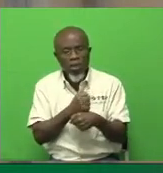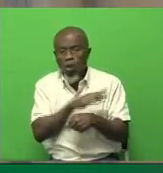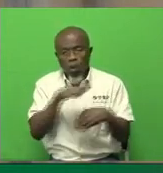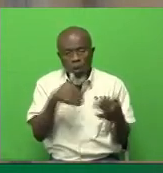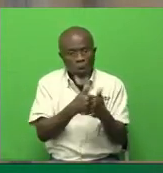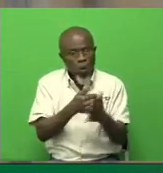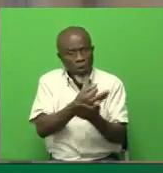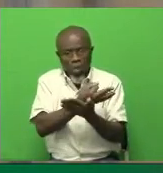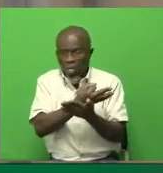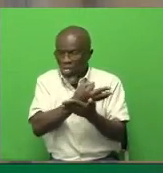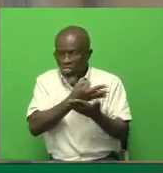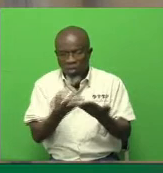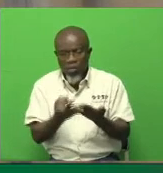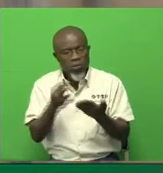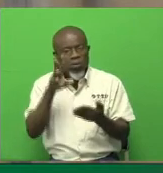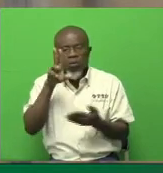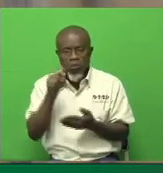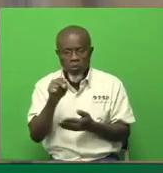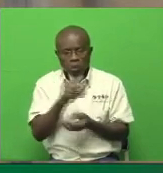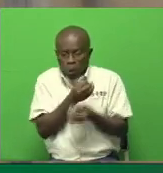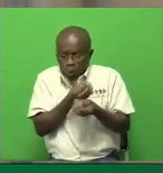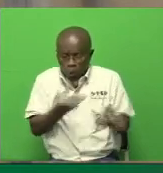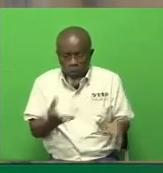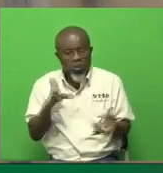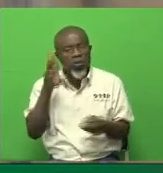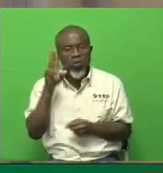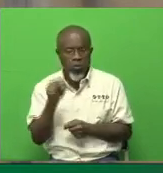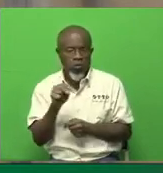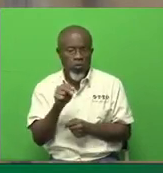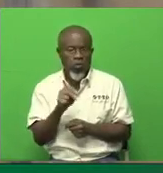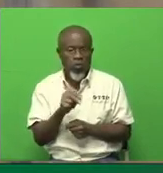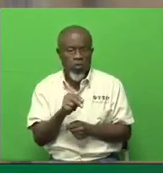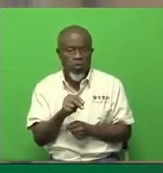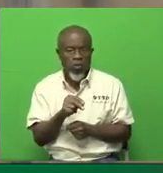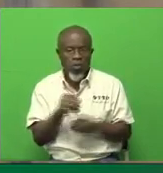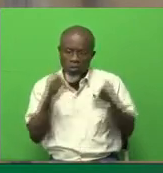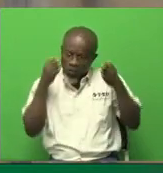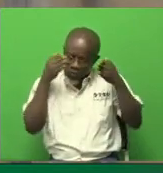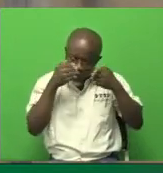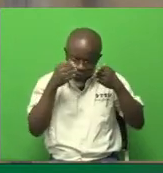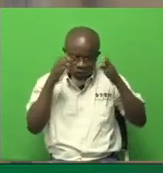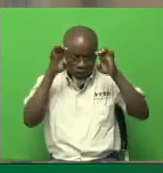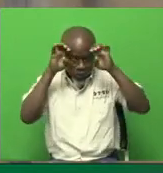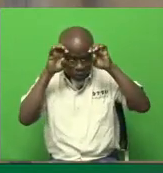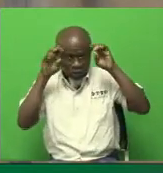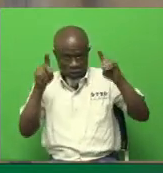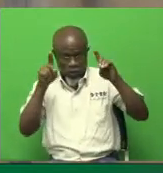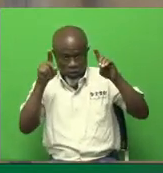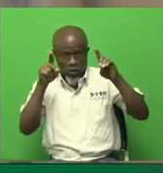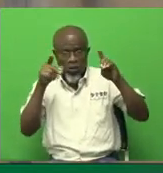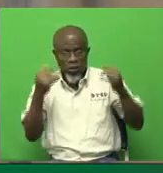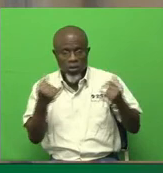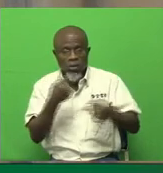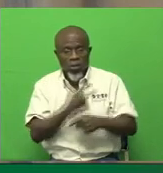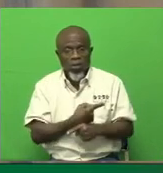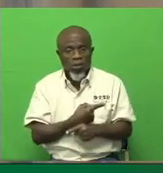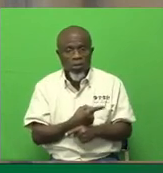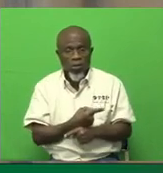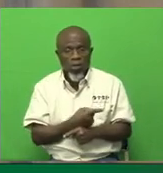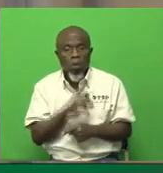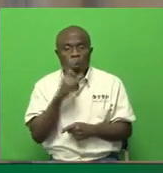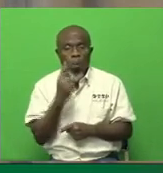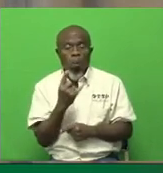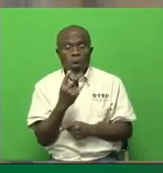and I'm here to speak to education one major asset Madam speaker that has not been removed